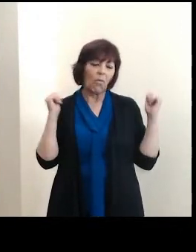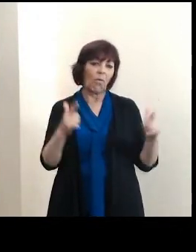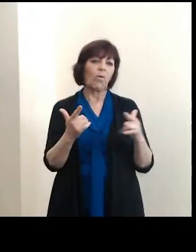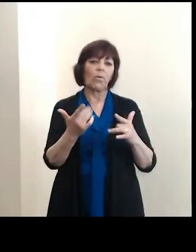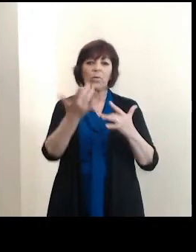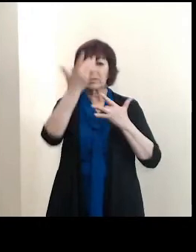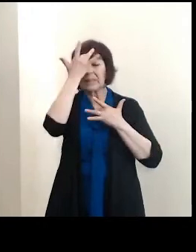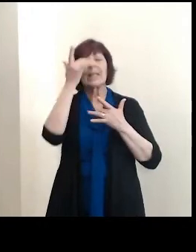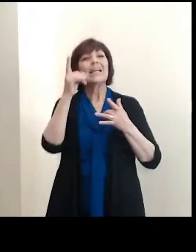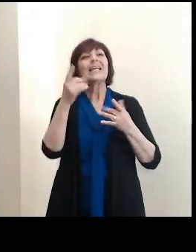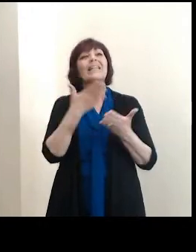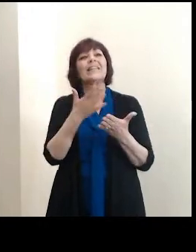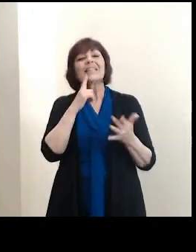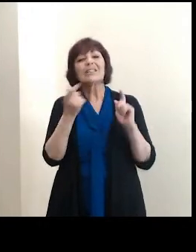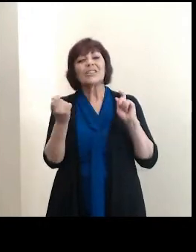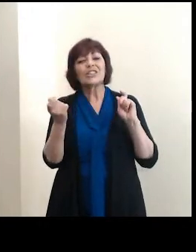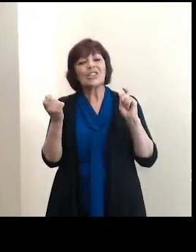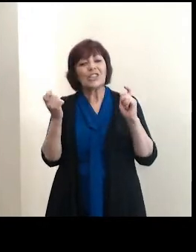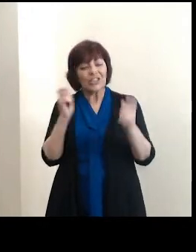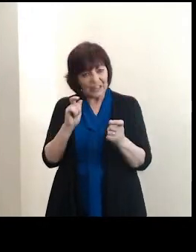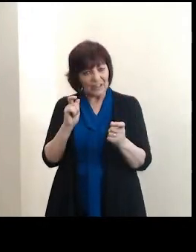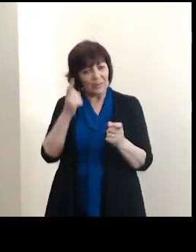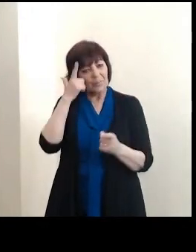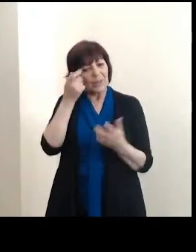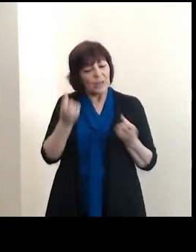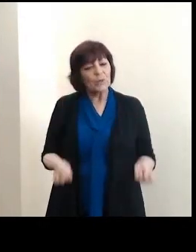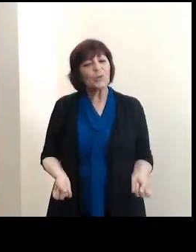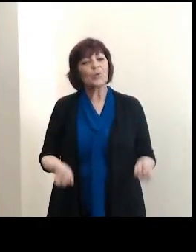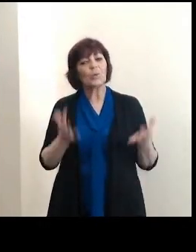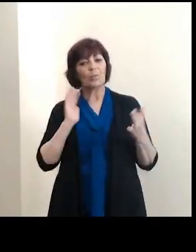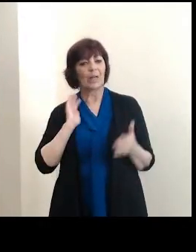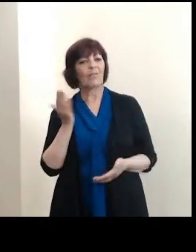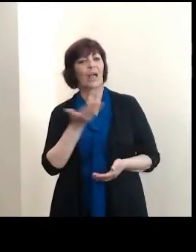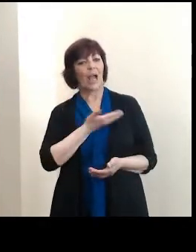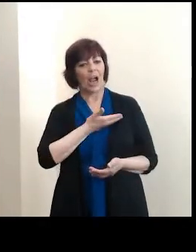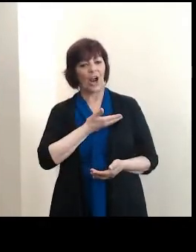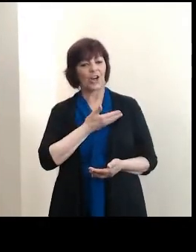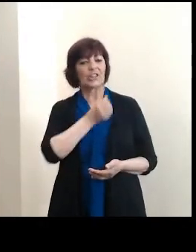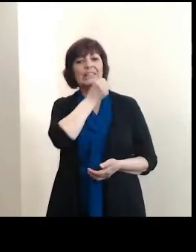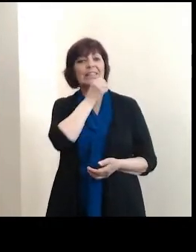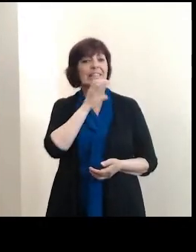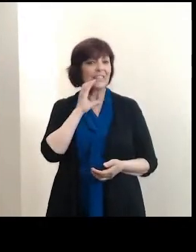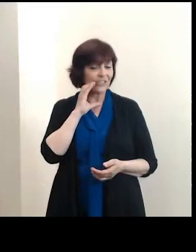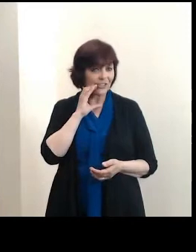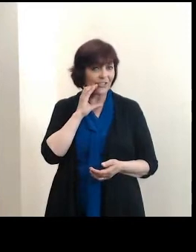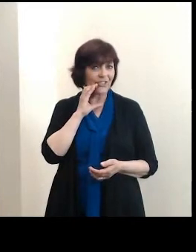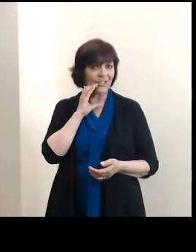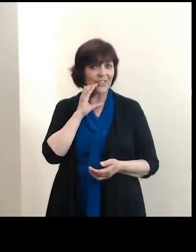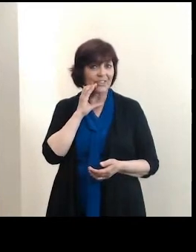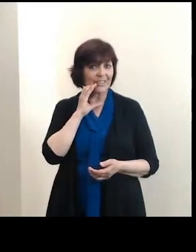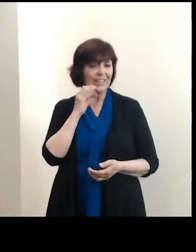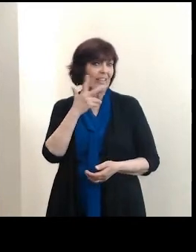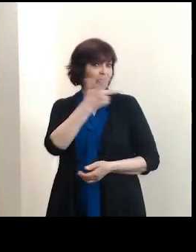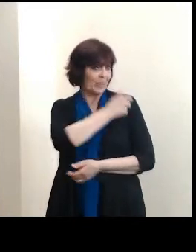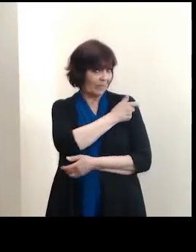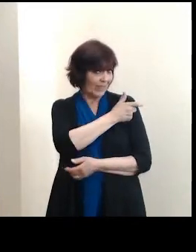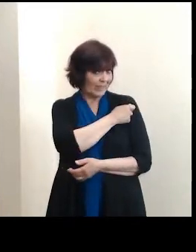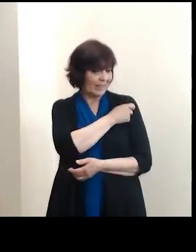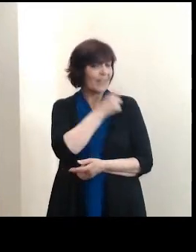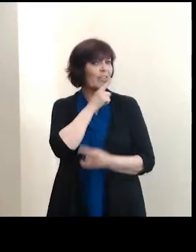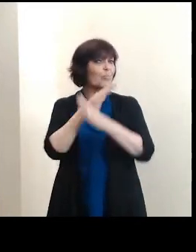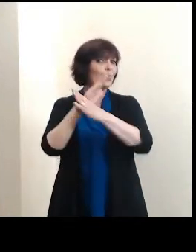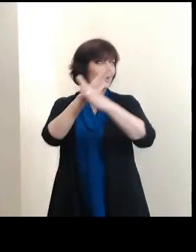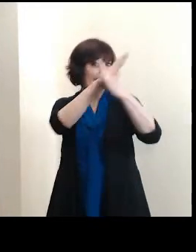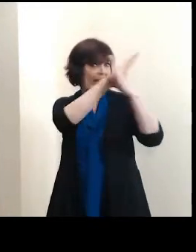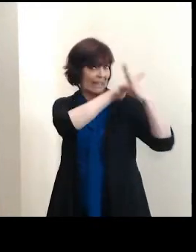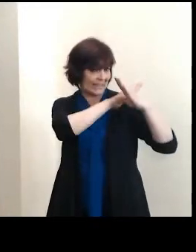has changed. Because so many of our seniors and have been vaccinated, they're protected